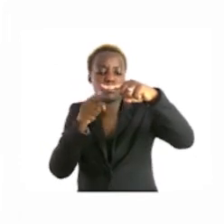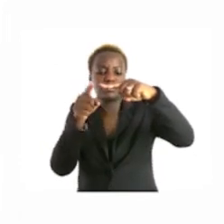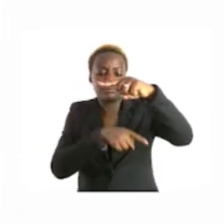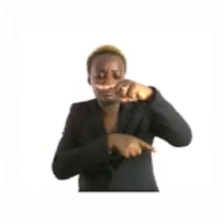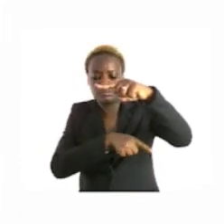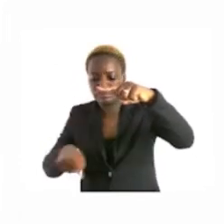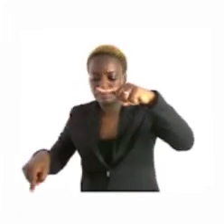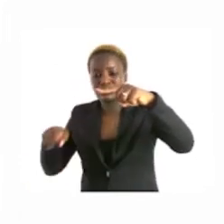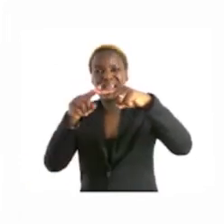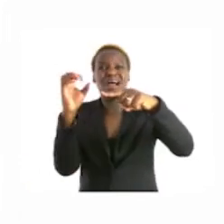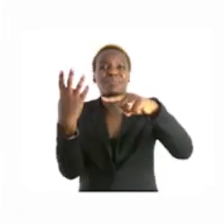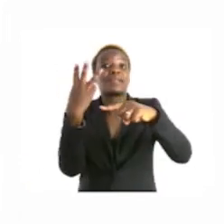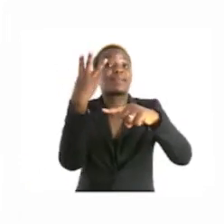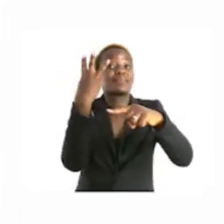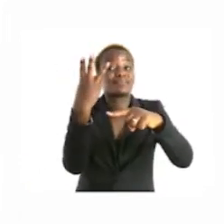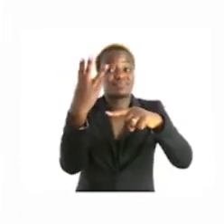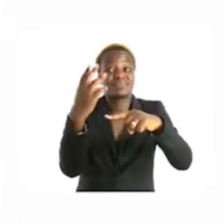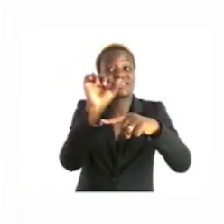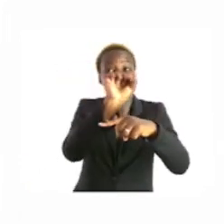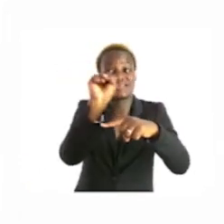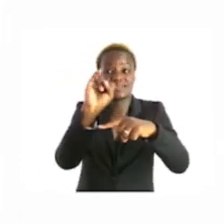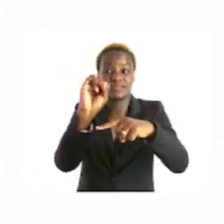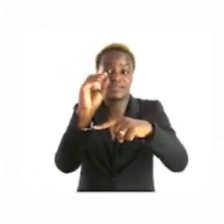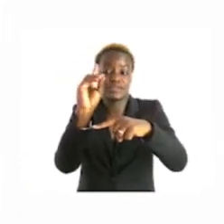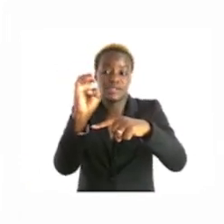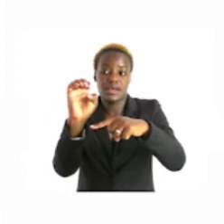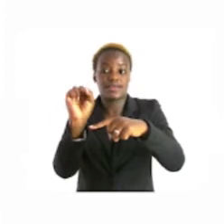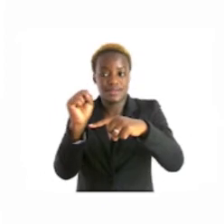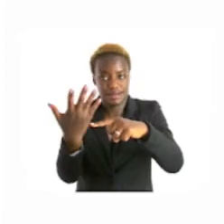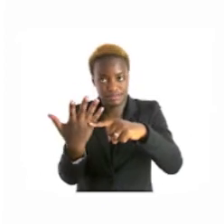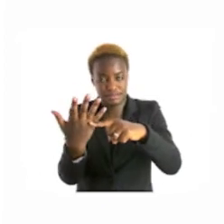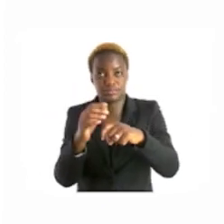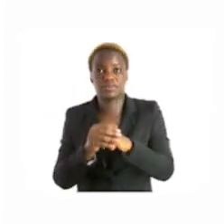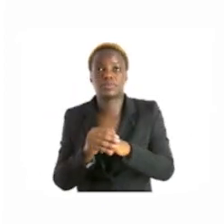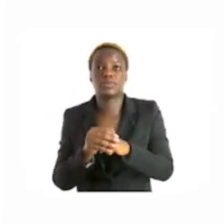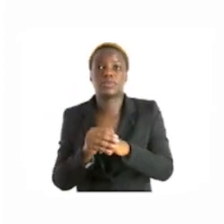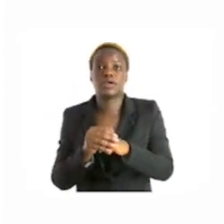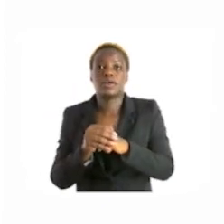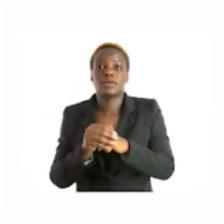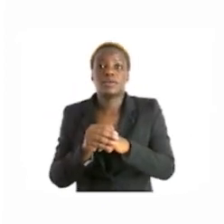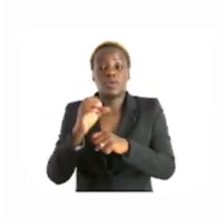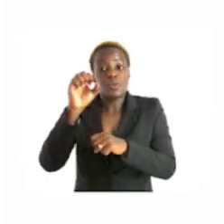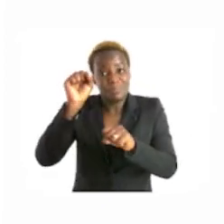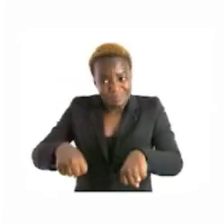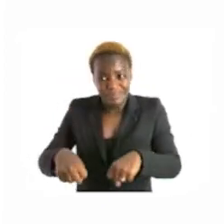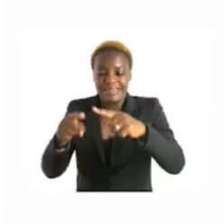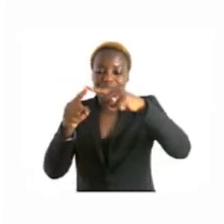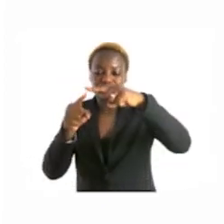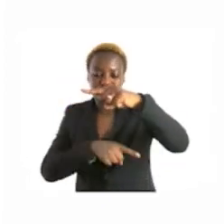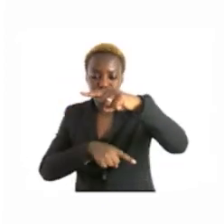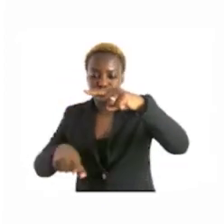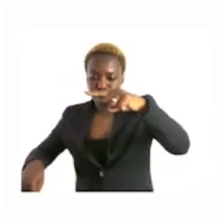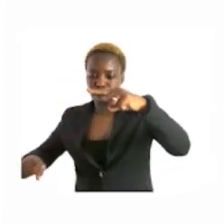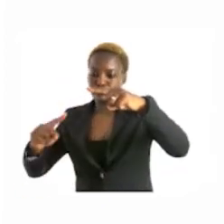corners as well as the 3 sides. So like I've explained to you on the previous page, you have to count the corners of a circle